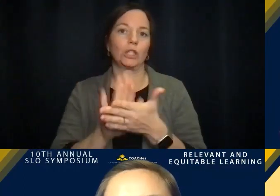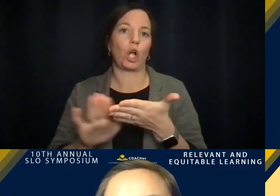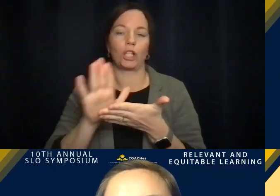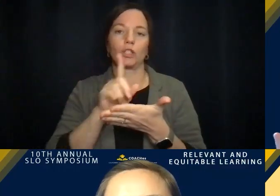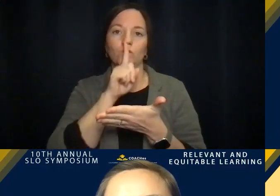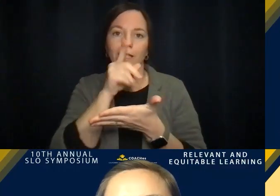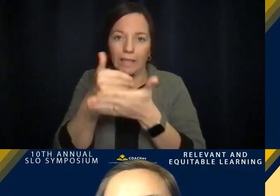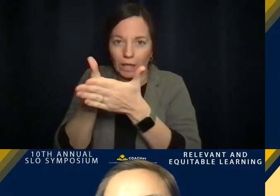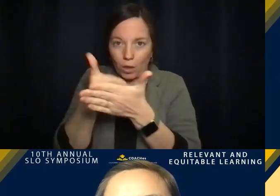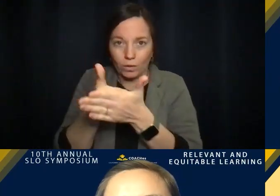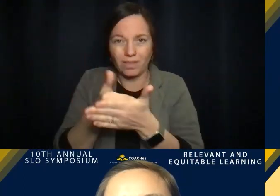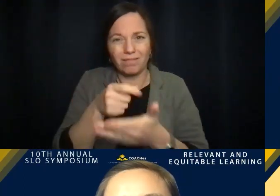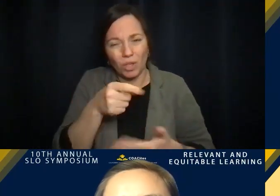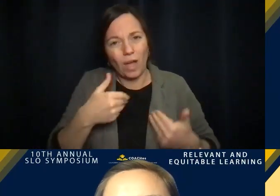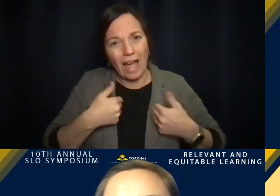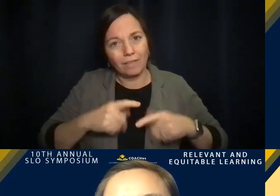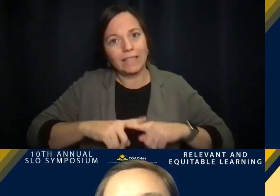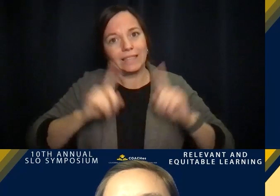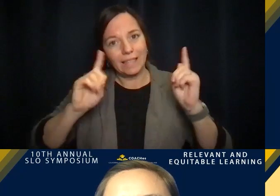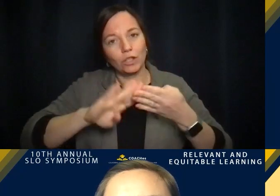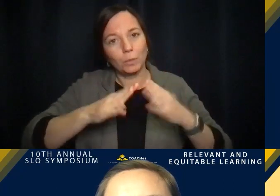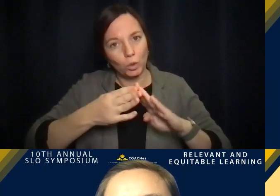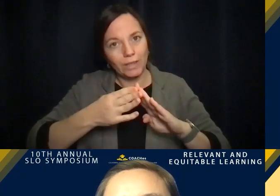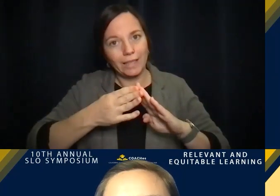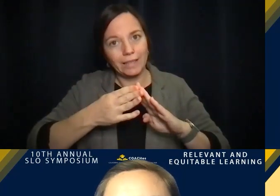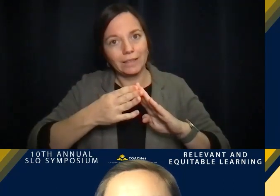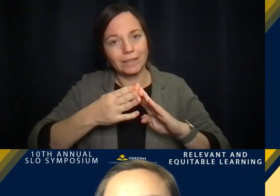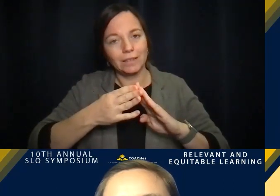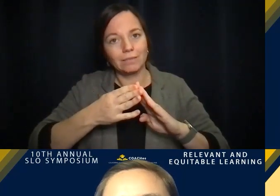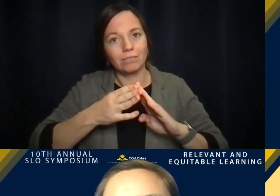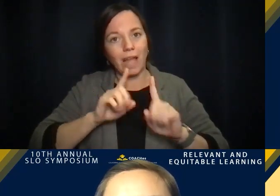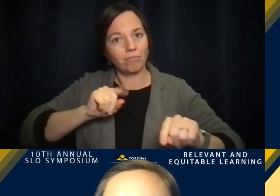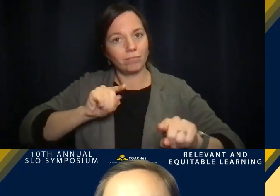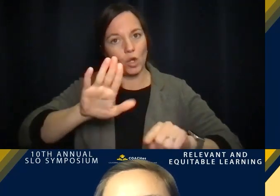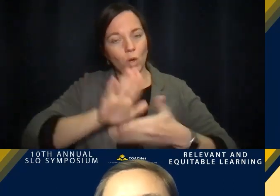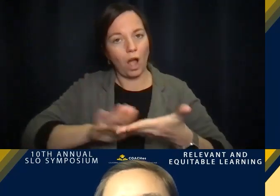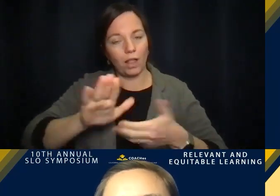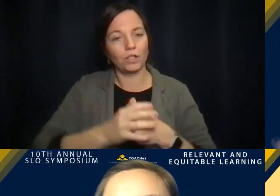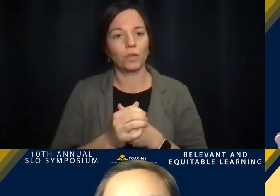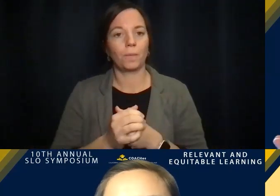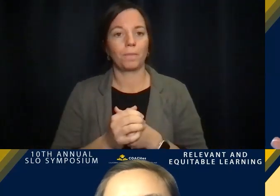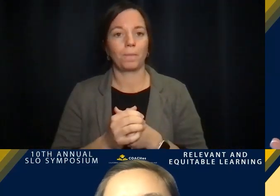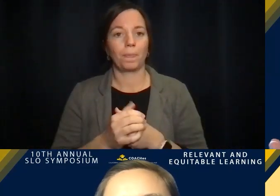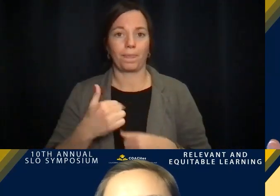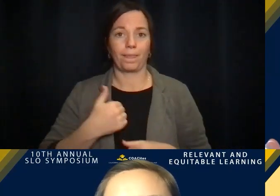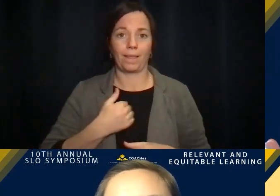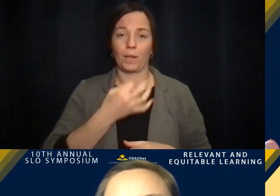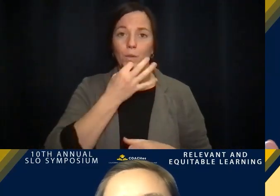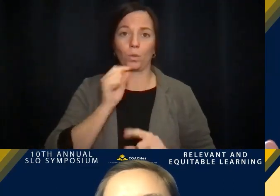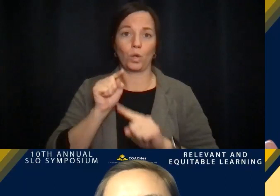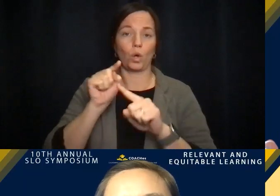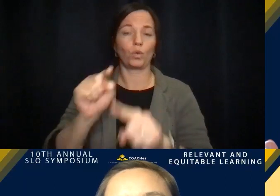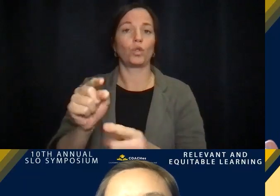you have different communities that you serve. And I talk about, you know, I'm about to go on a site visit